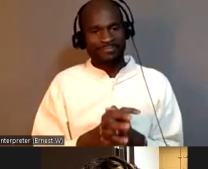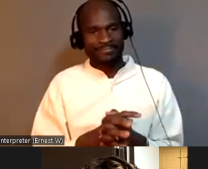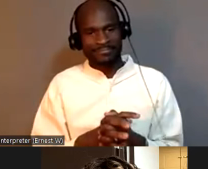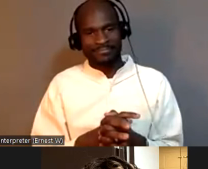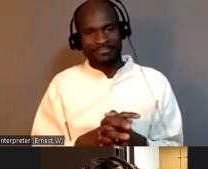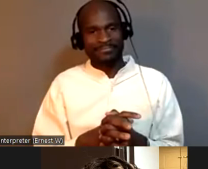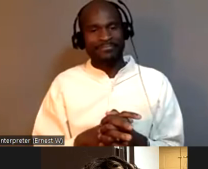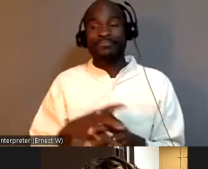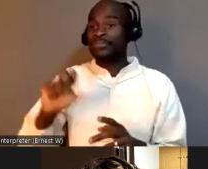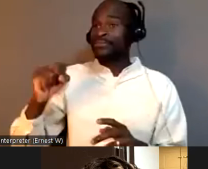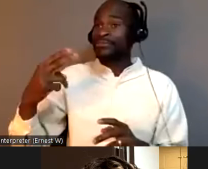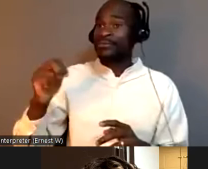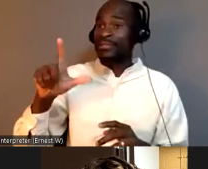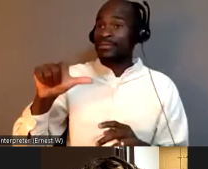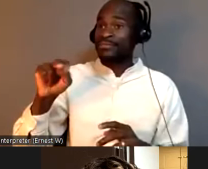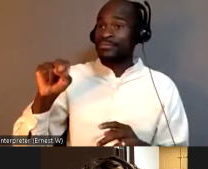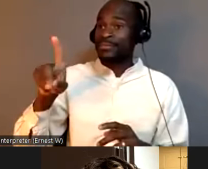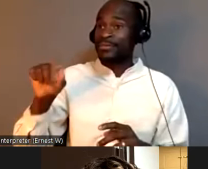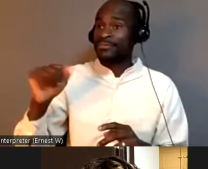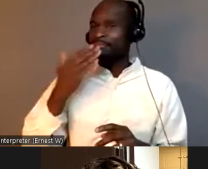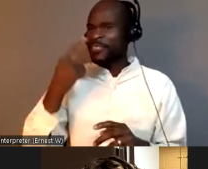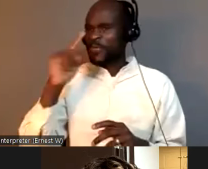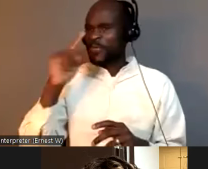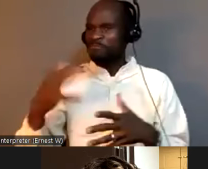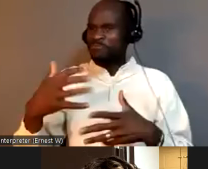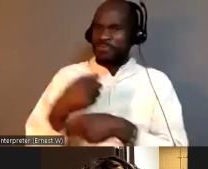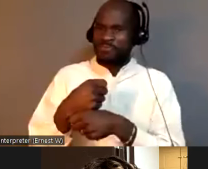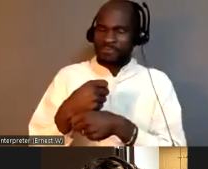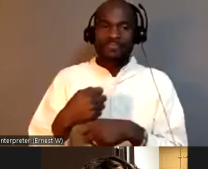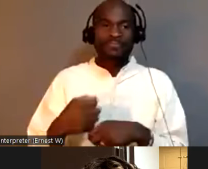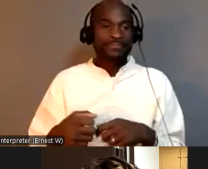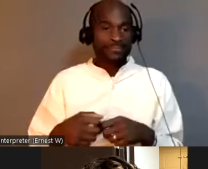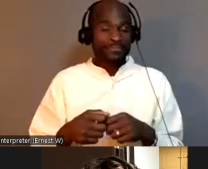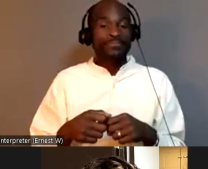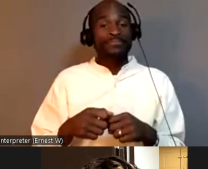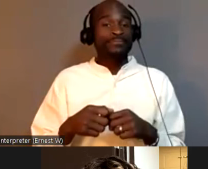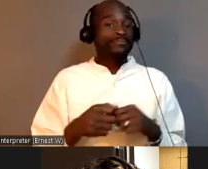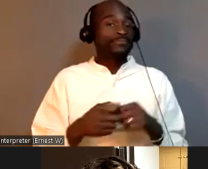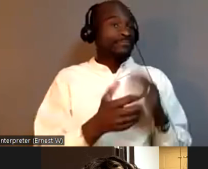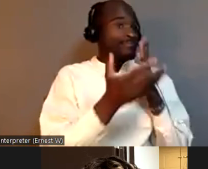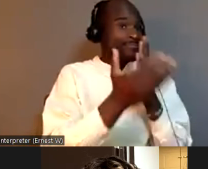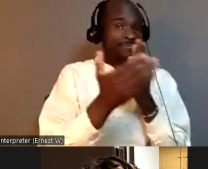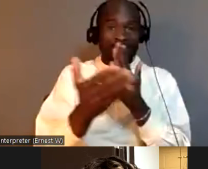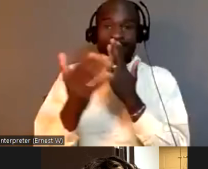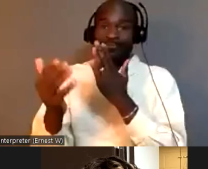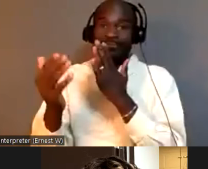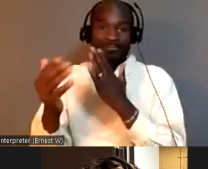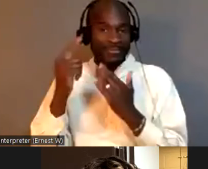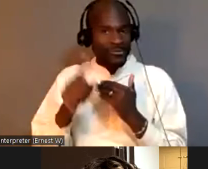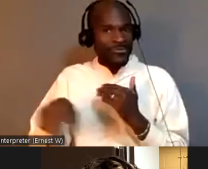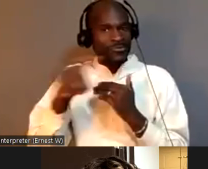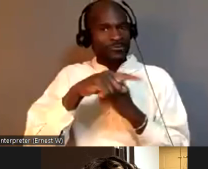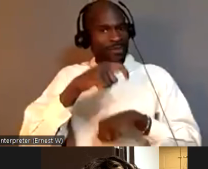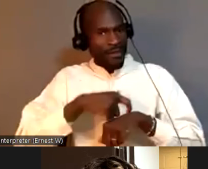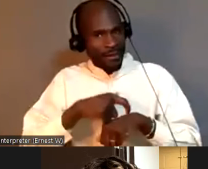Shalonda, thank you for the recap, and thank you for your time and participation today.